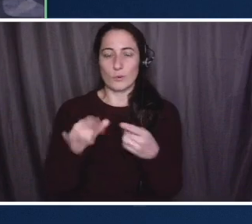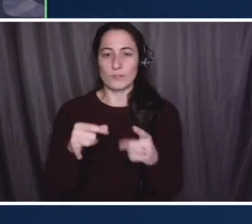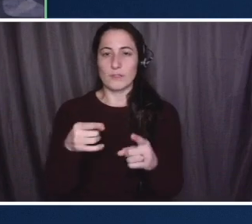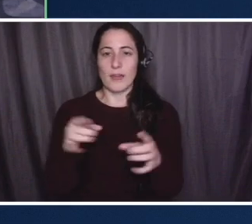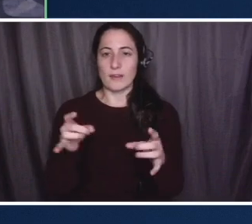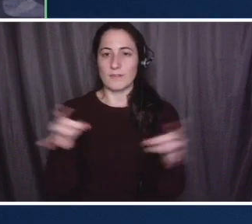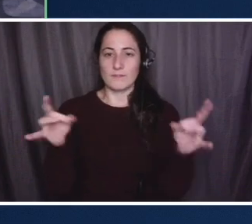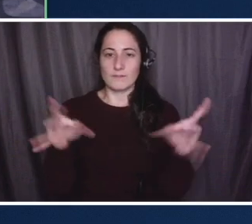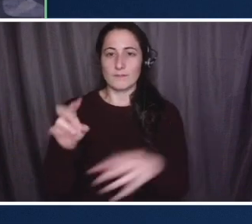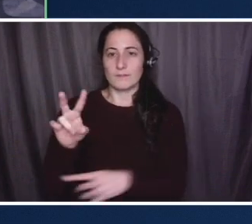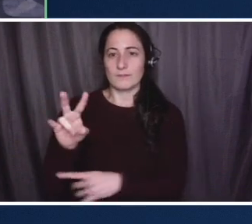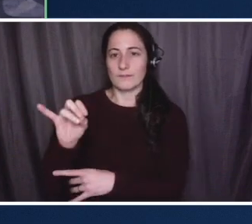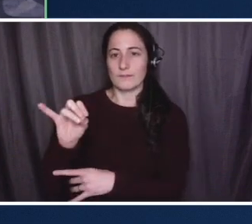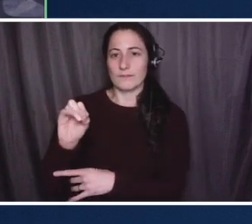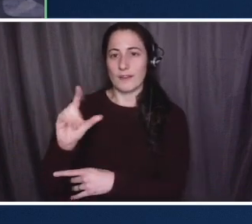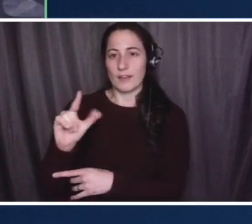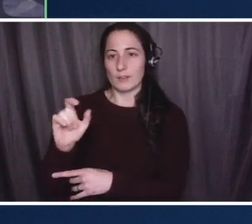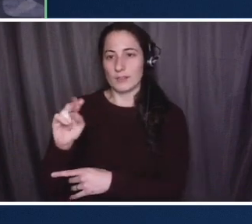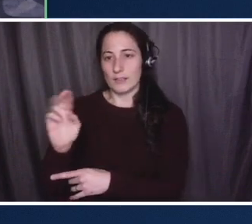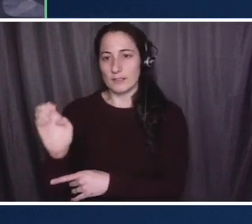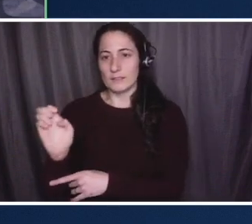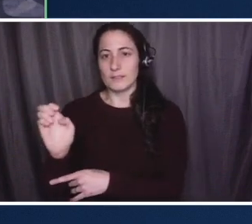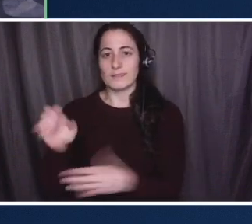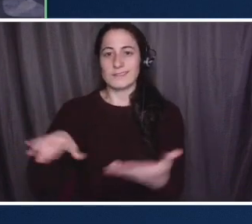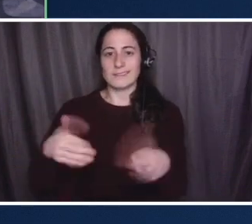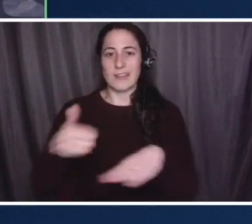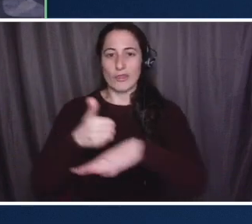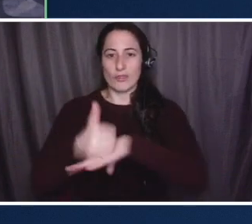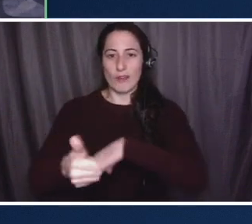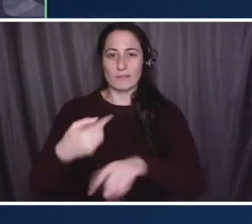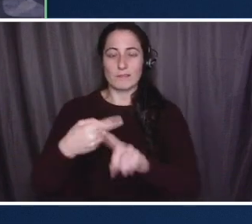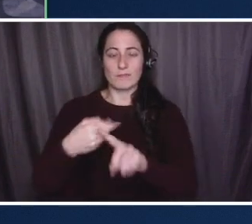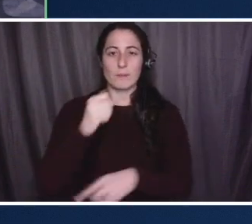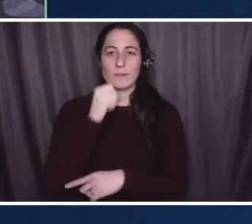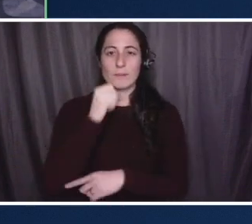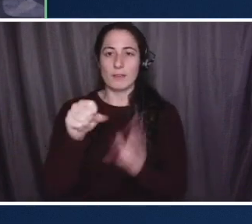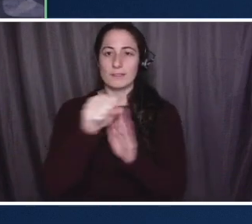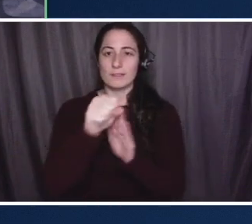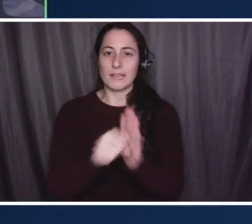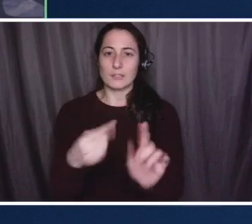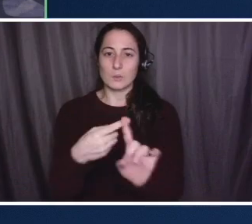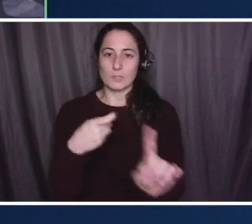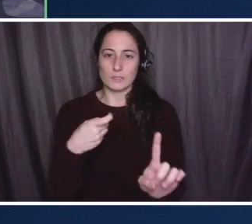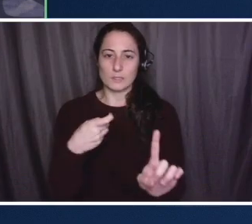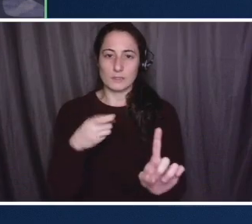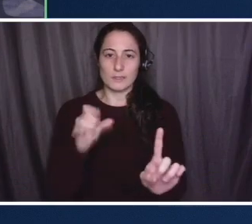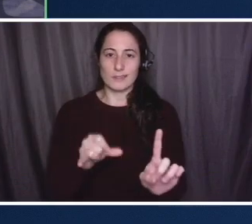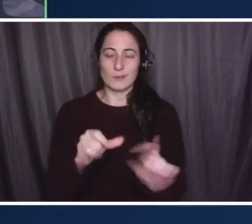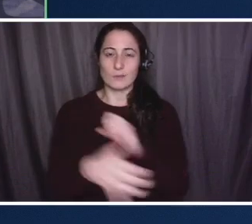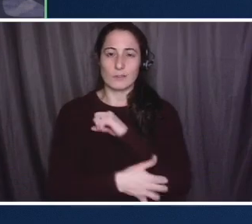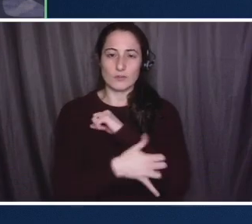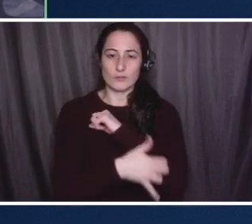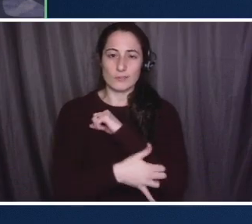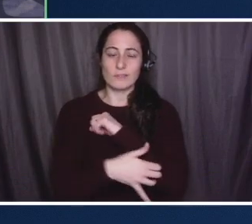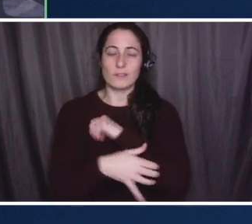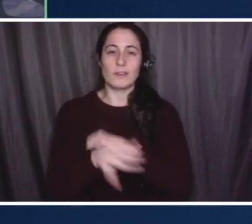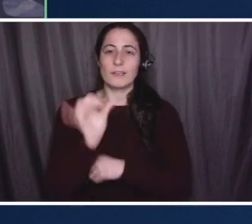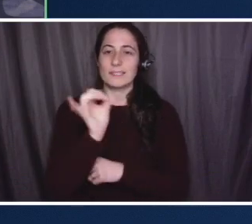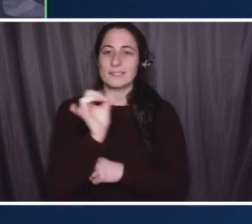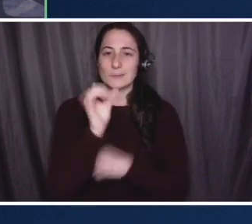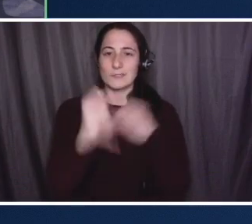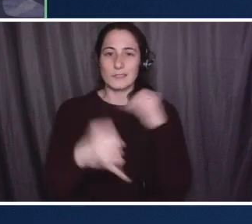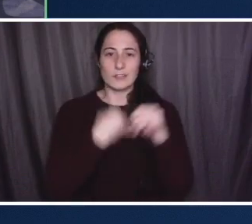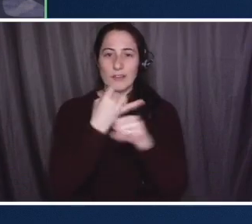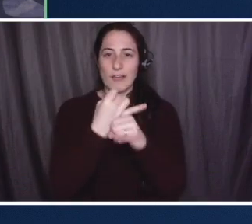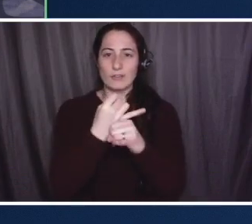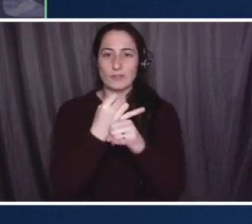that come from non-state sources in these countries. It seems to me that the international community has particular